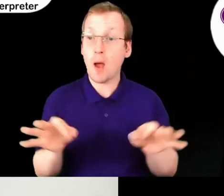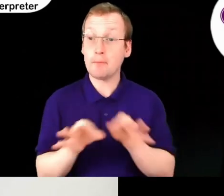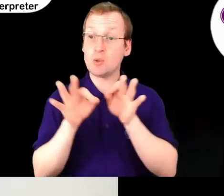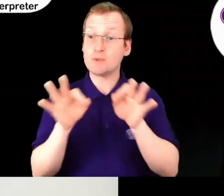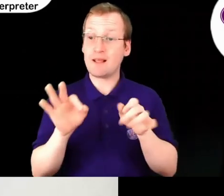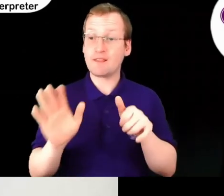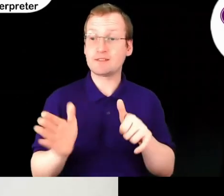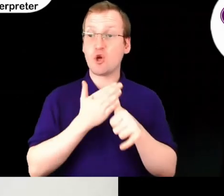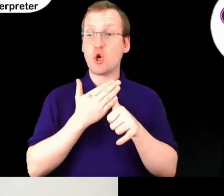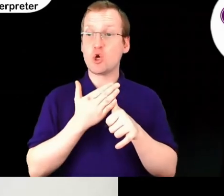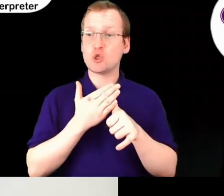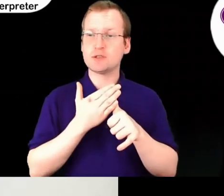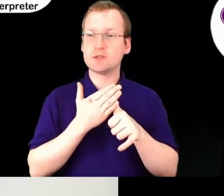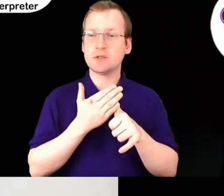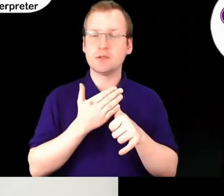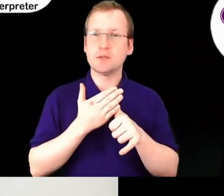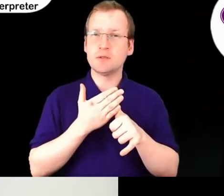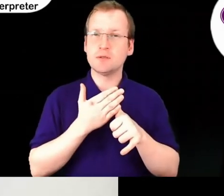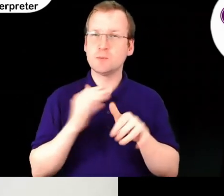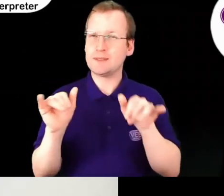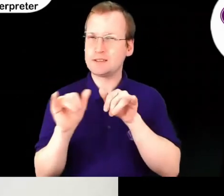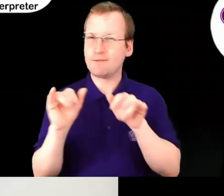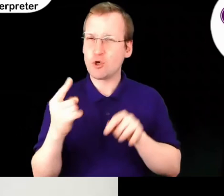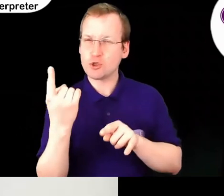first, or is it a mixture of both?